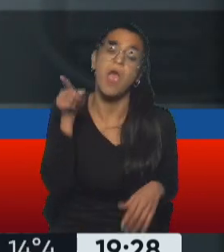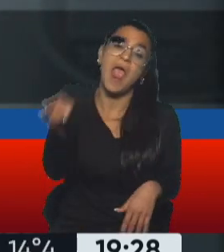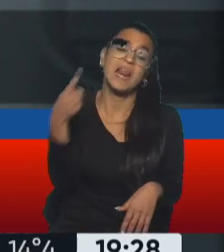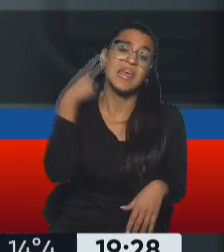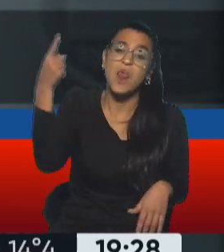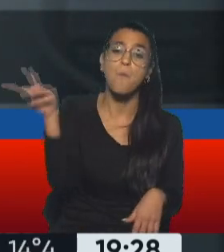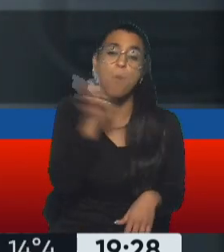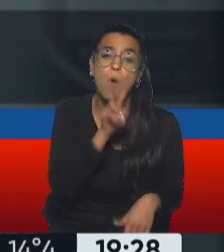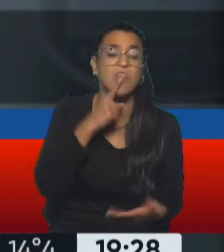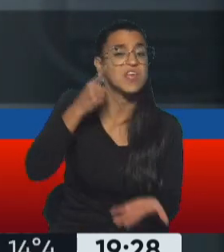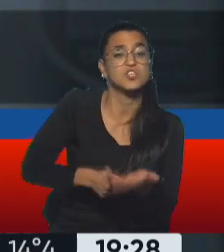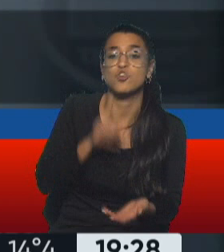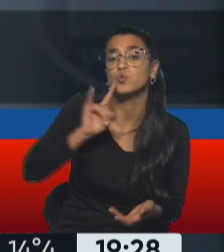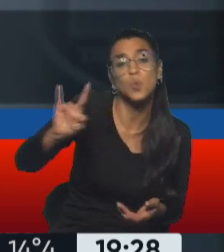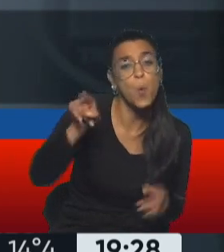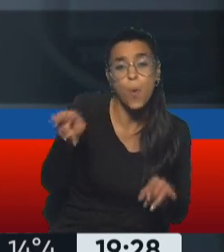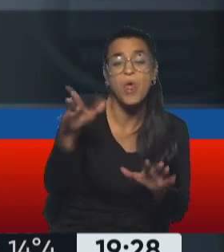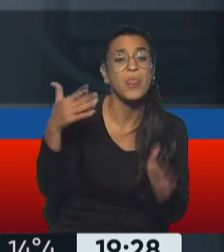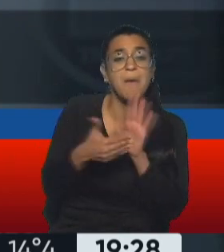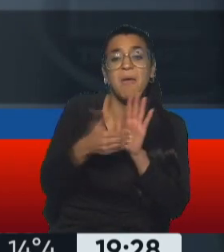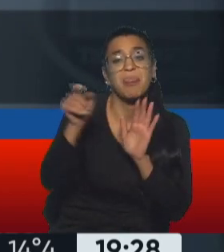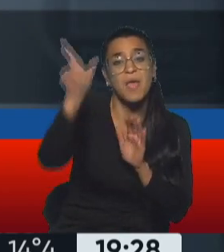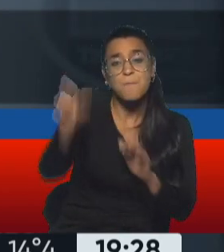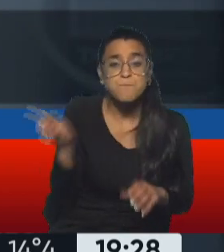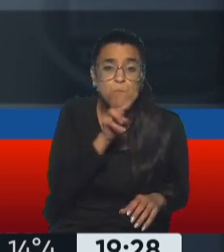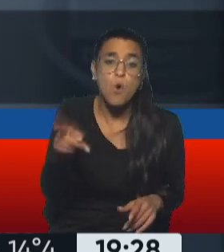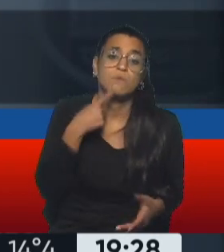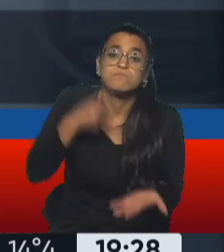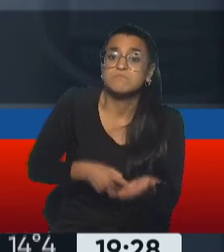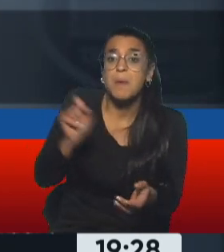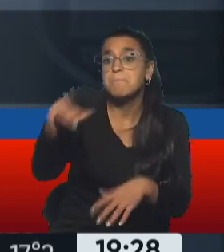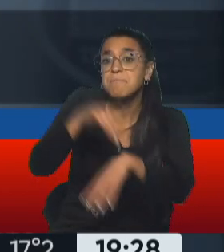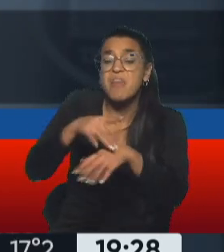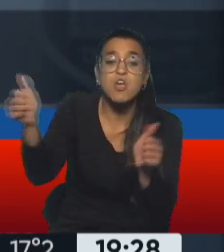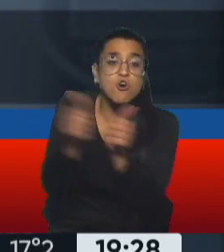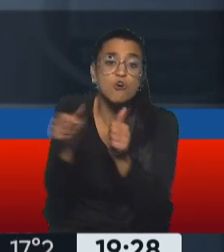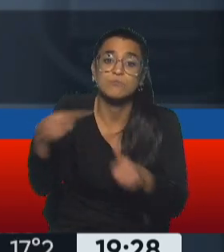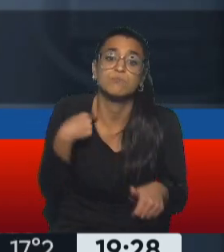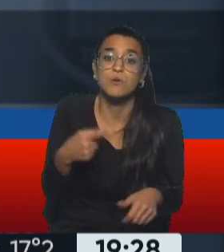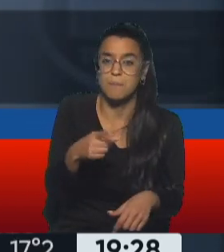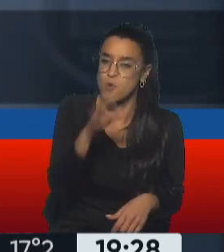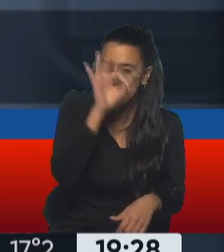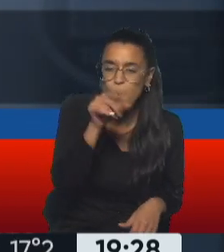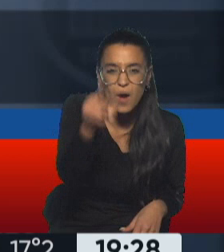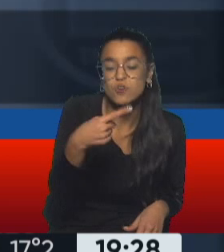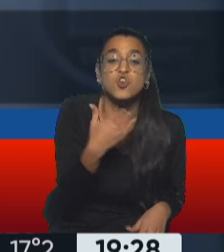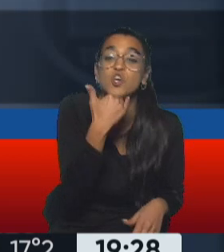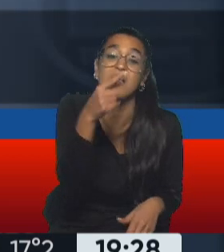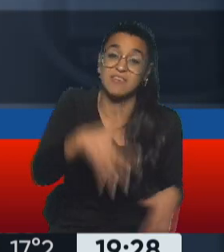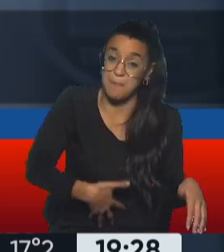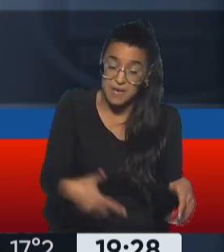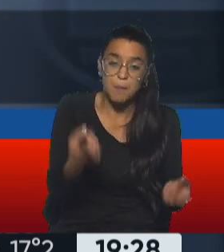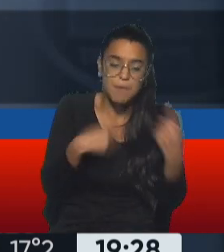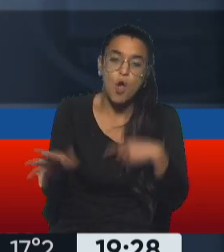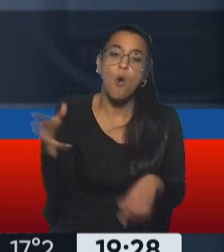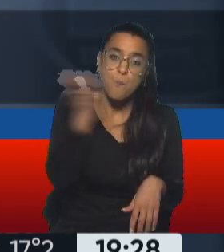woman to make those decisions, and up to a woman to make those decisions with her doctor. I know you've never faced those choices, nor have you ever been pregnant, but for women